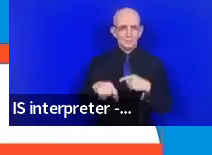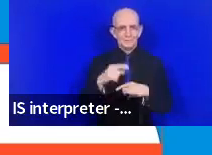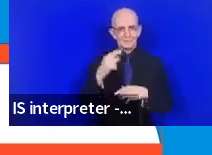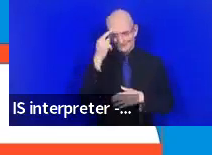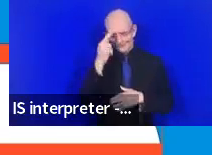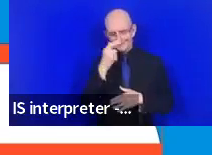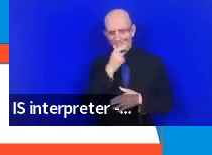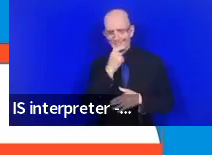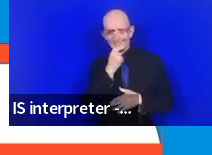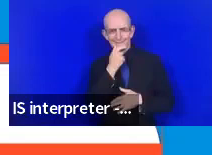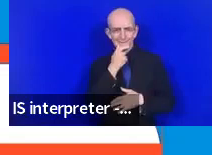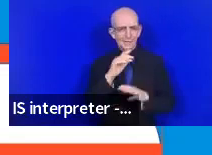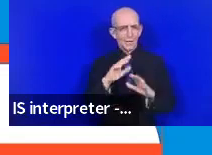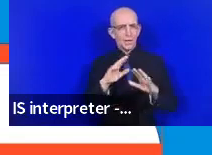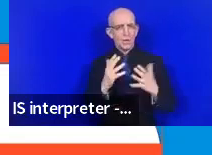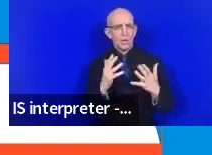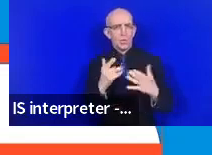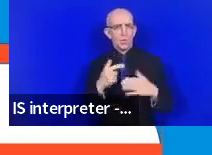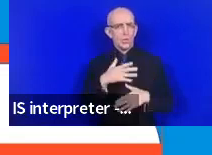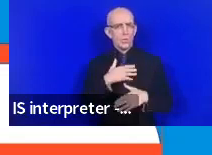who participated in the